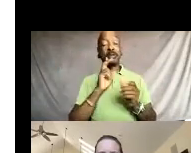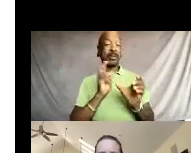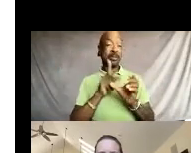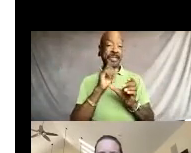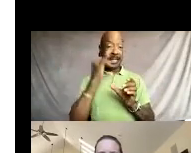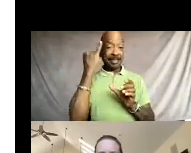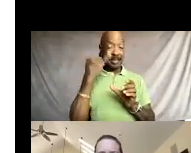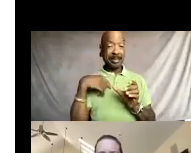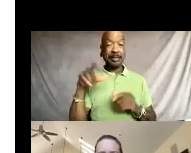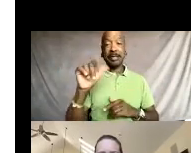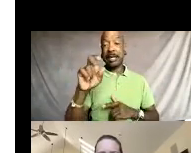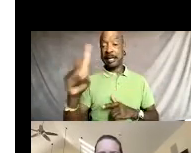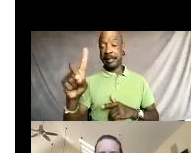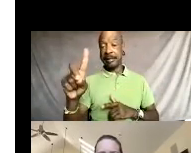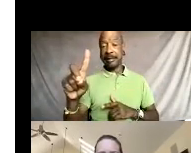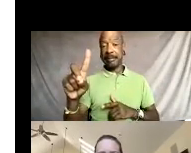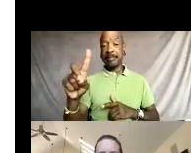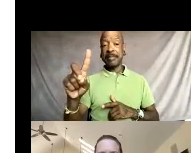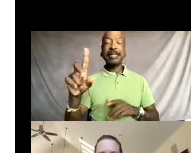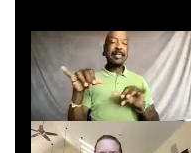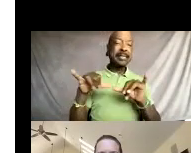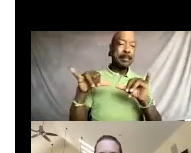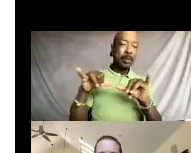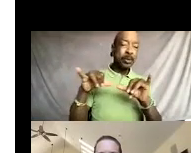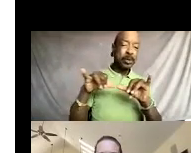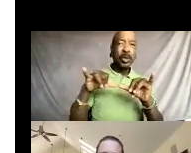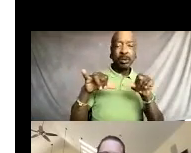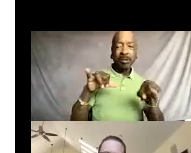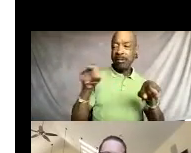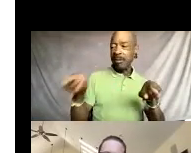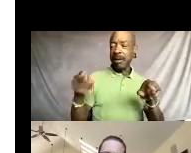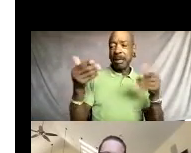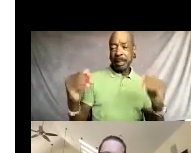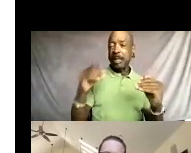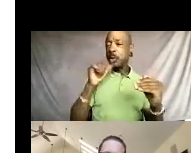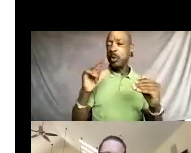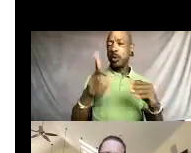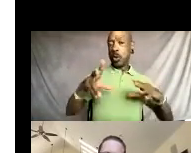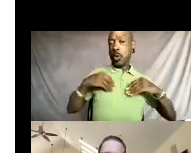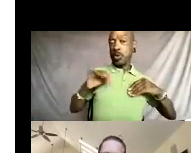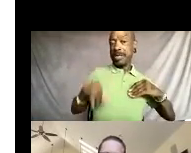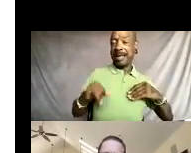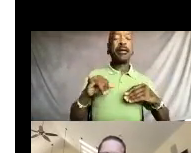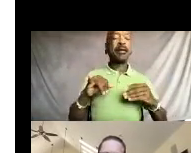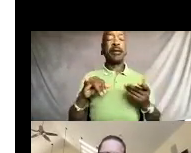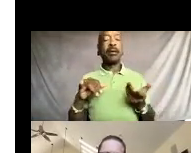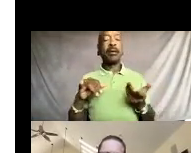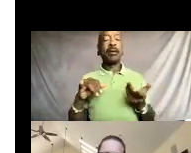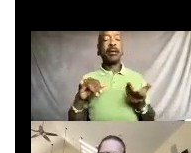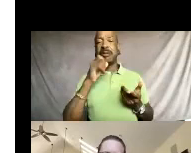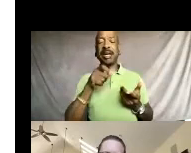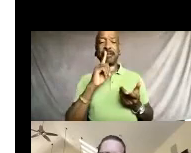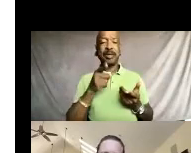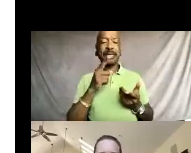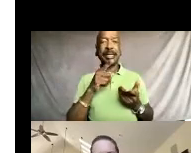thing and tilt the proportions of who owns it, the results haven't proven great. We don't have to dig too deep to